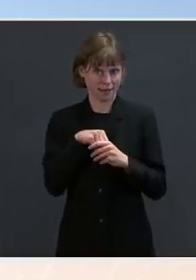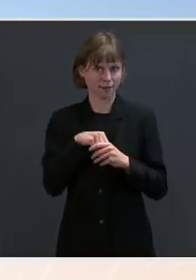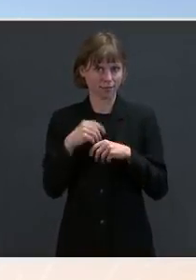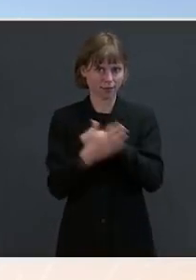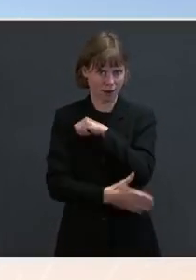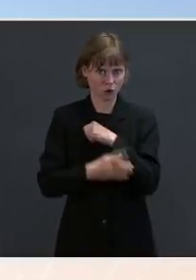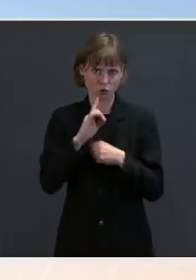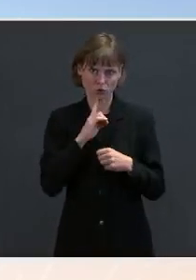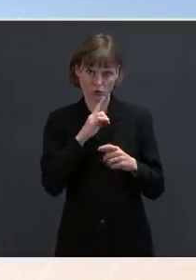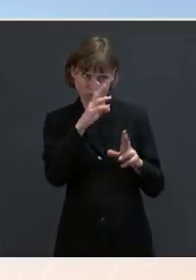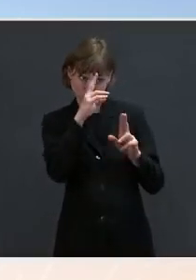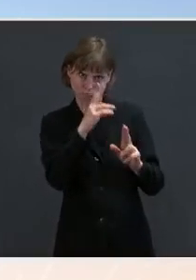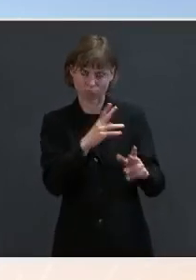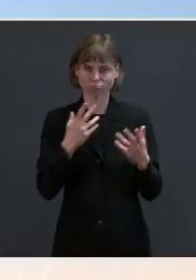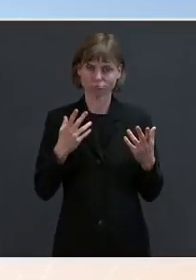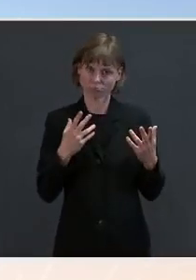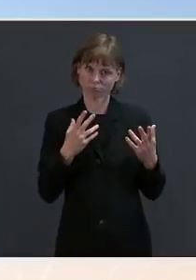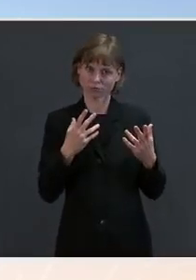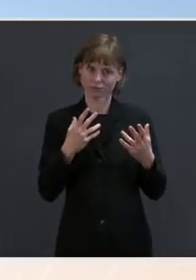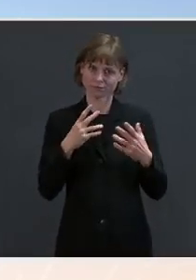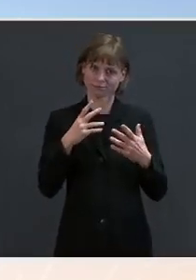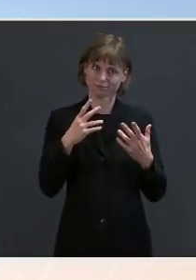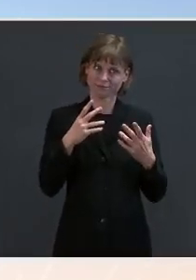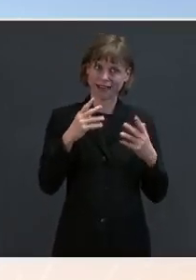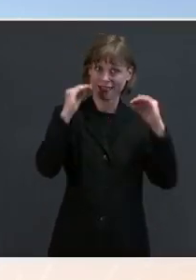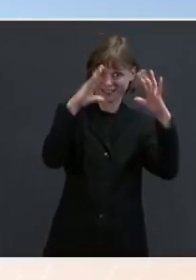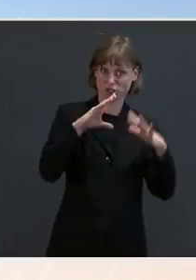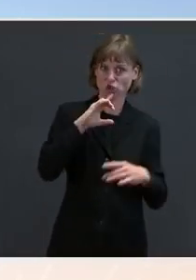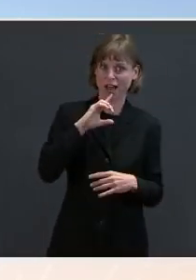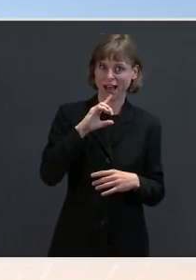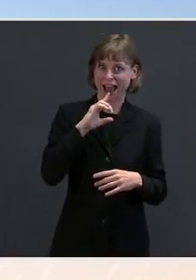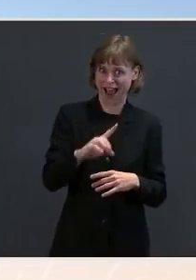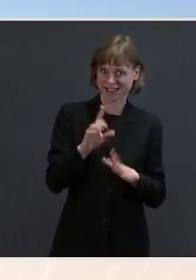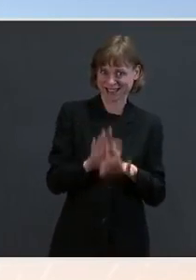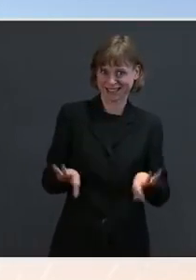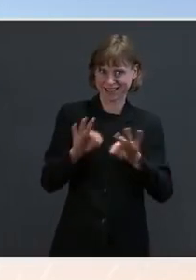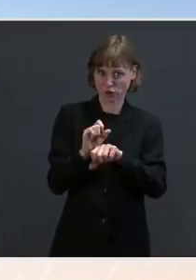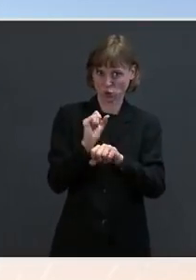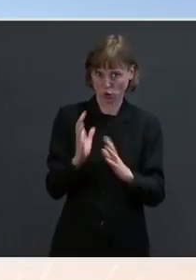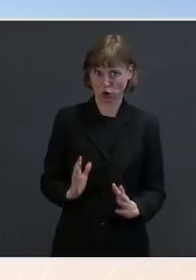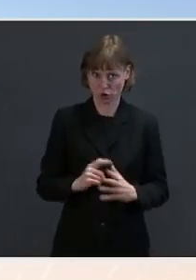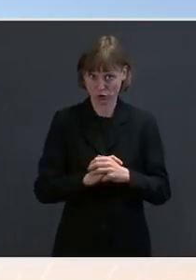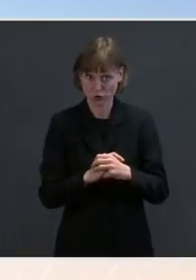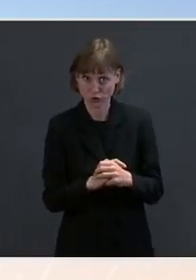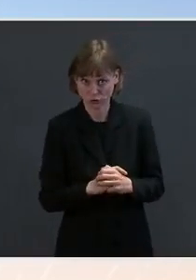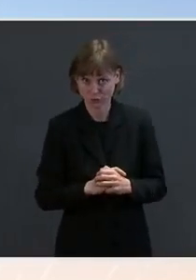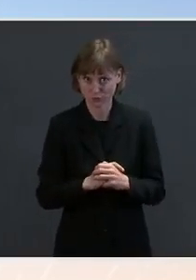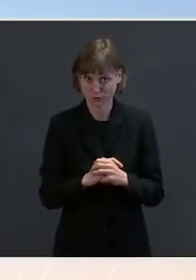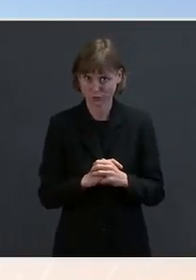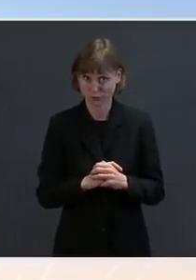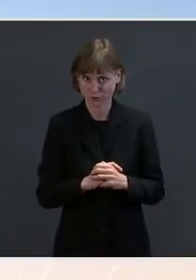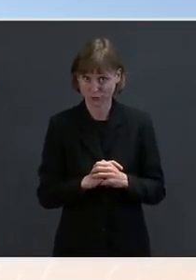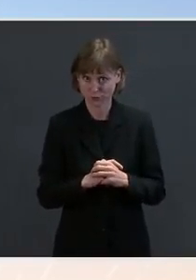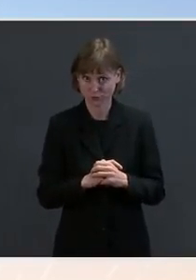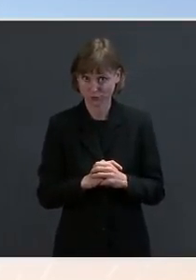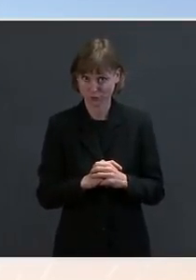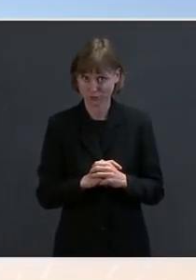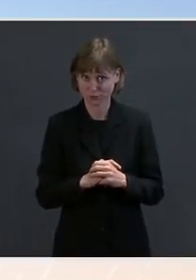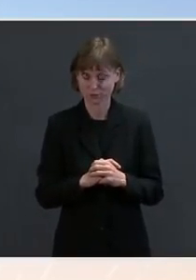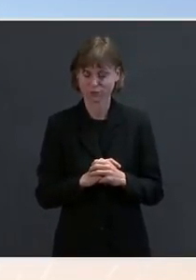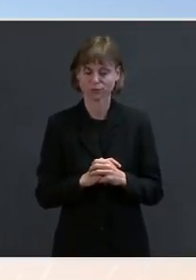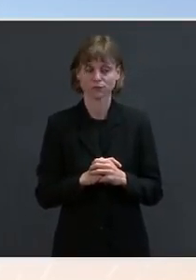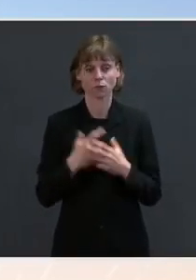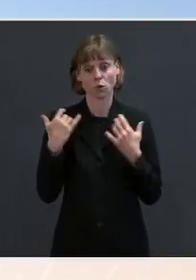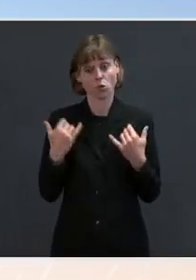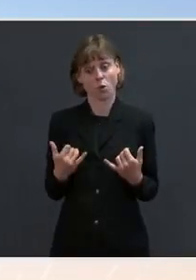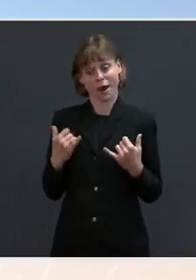as essential workers. And that's what the president is asking, what he is recommending. We, of course, right now the teachers